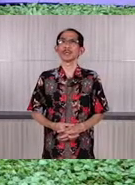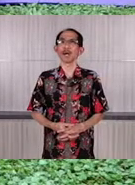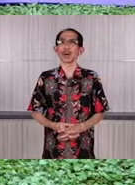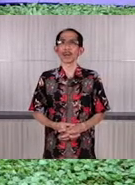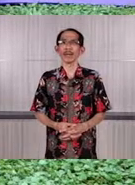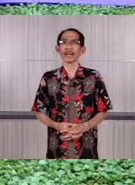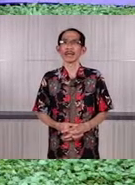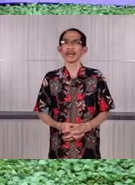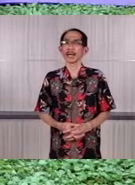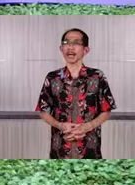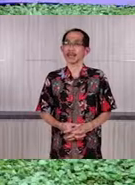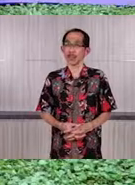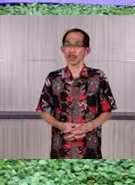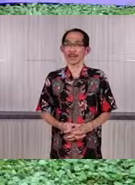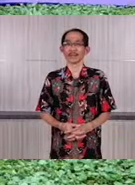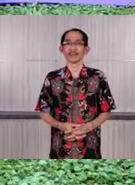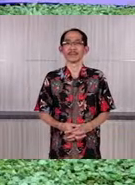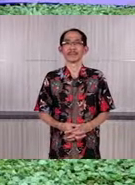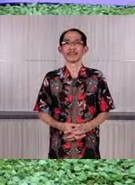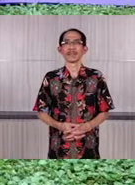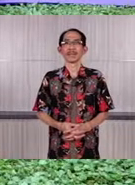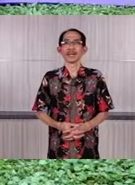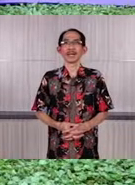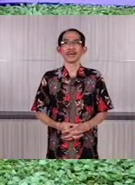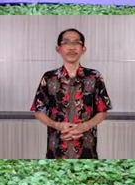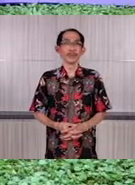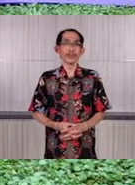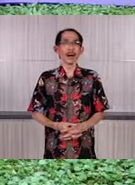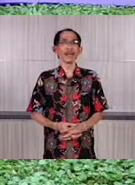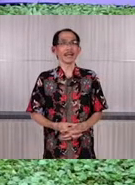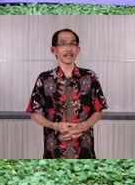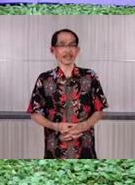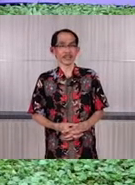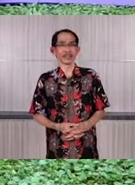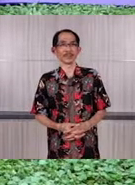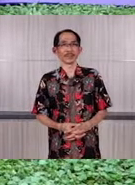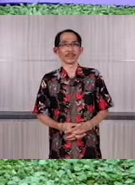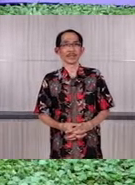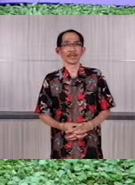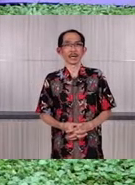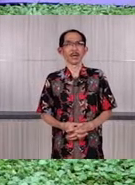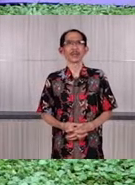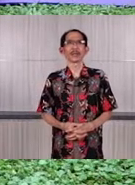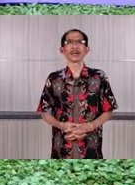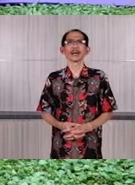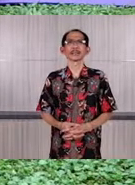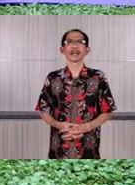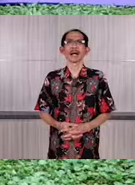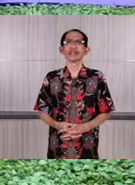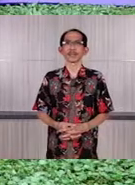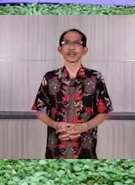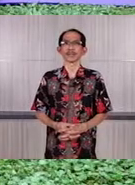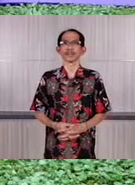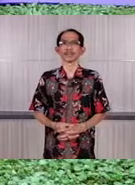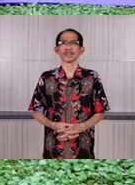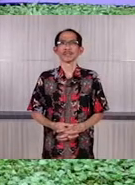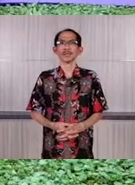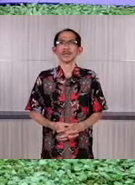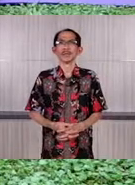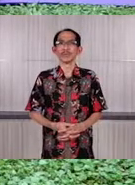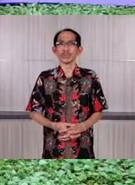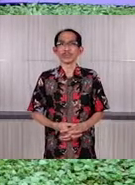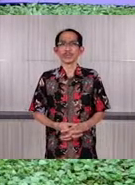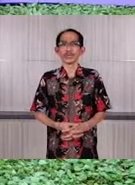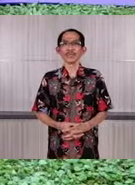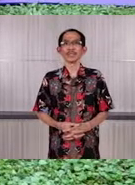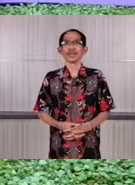be awake and aware. If you are lying down, allow your legs uncrossed